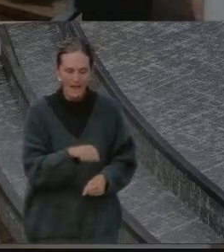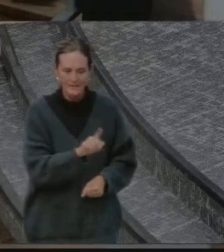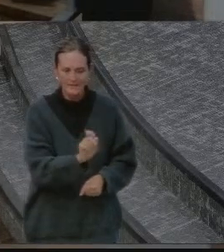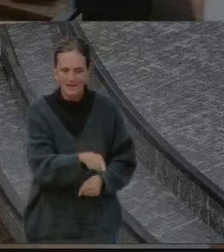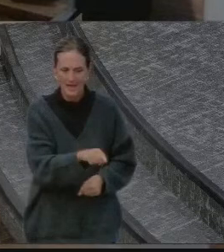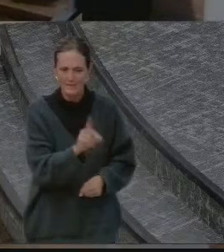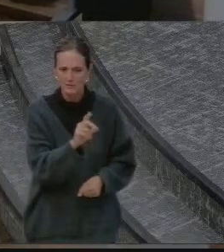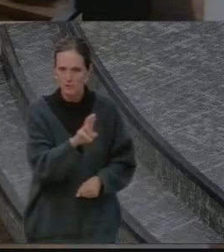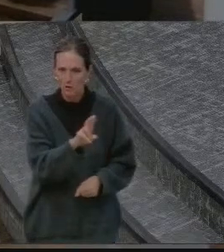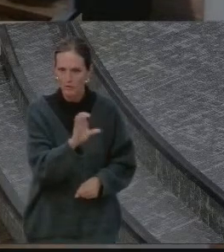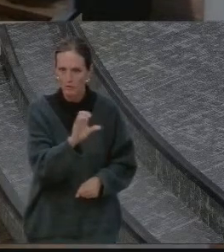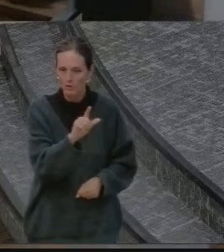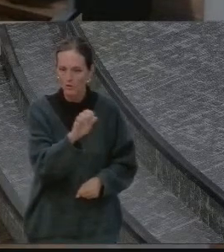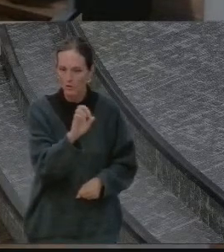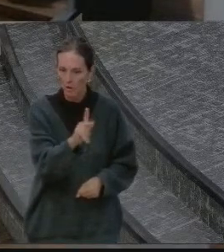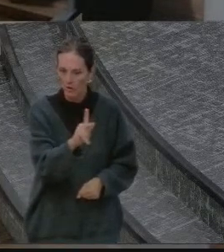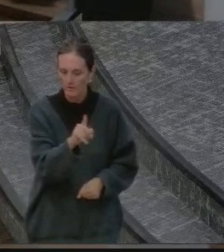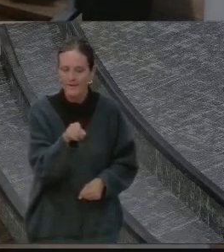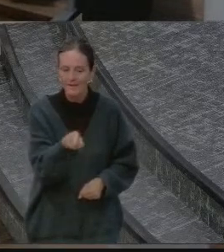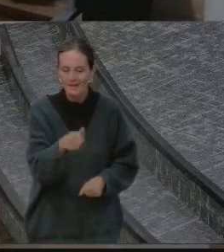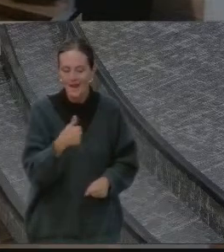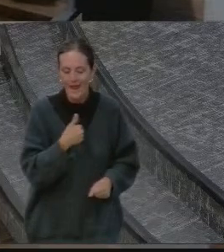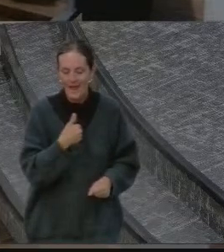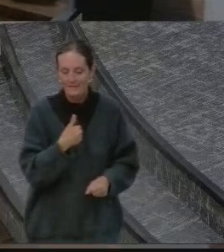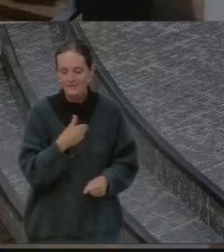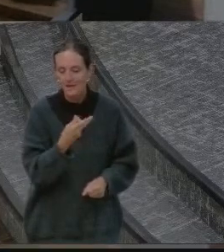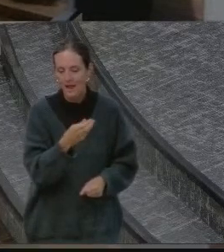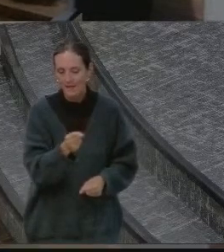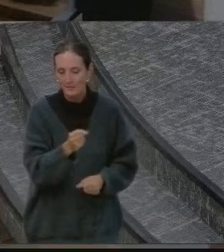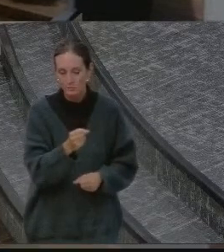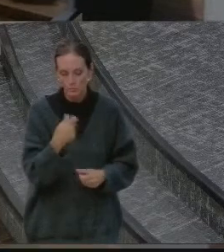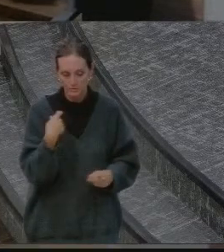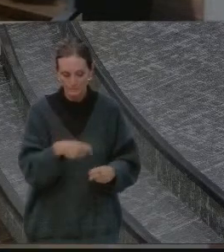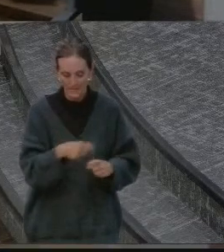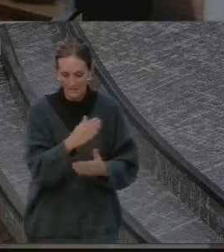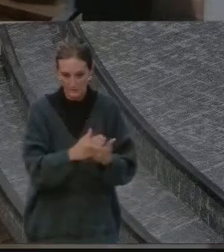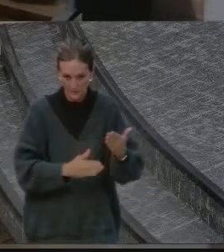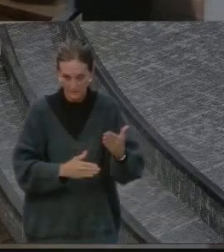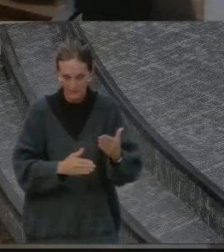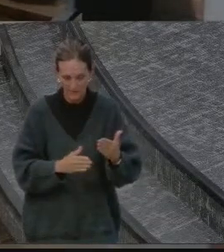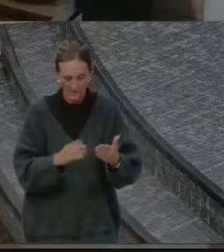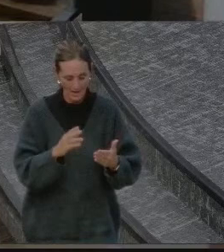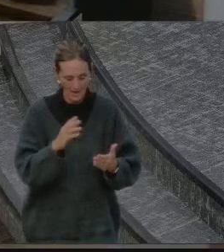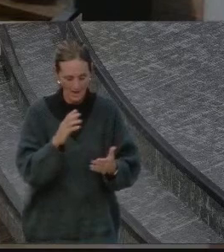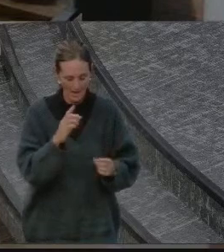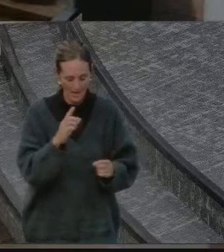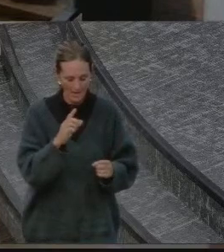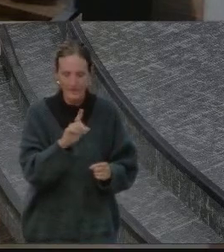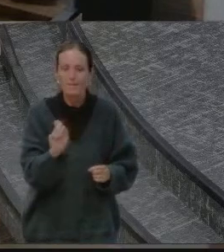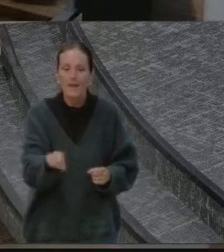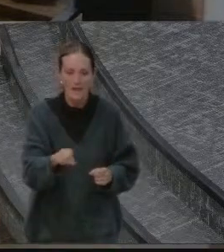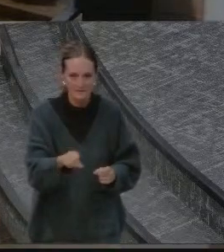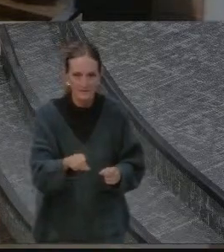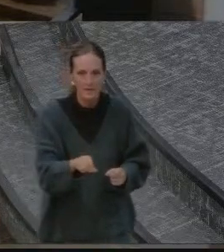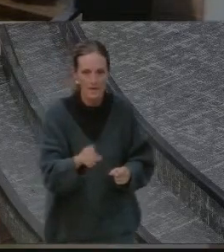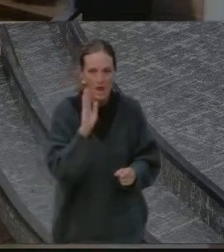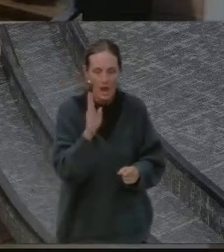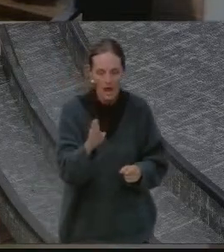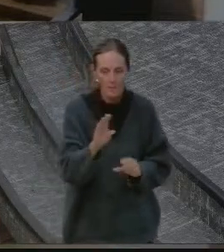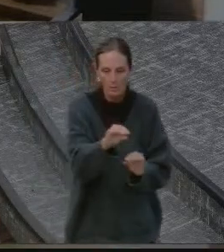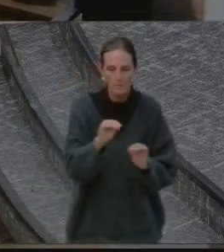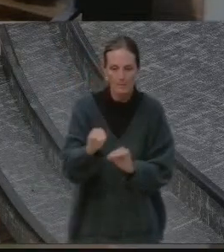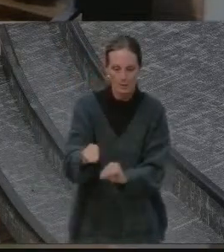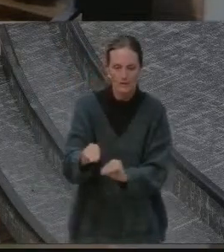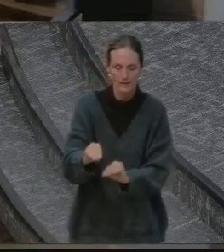Clark, who has the high school Spanish sections. I believe, let me ask and find out, and I'll put that in the board update